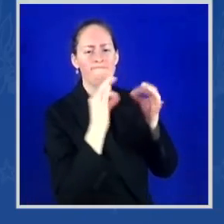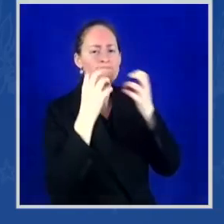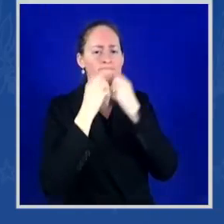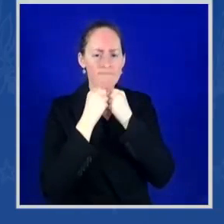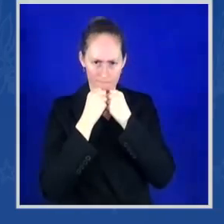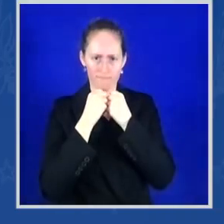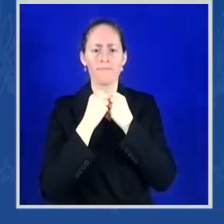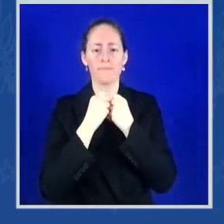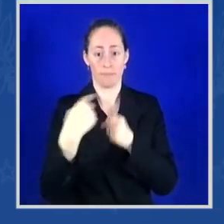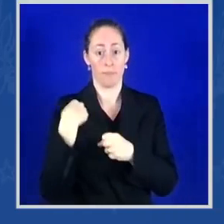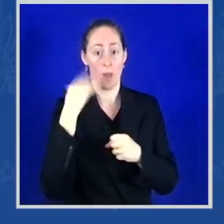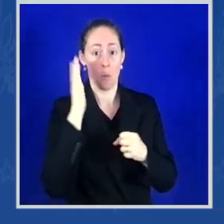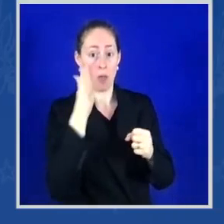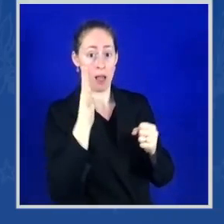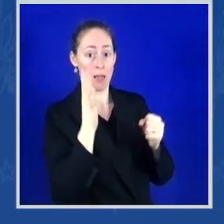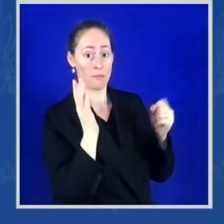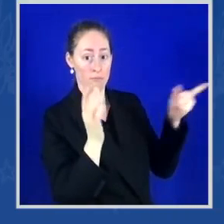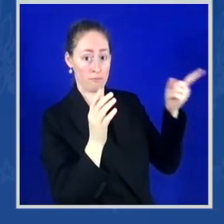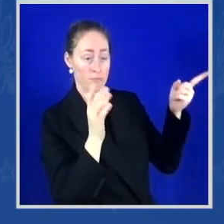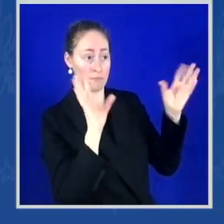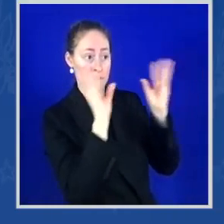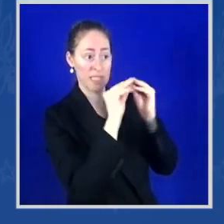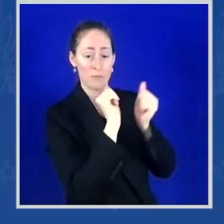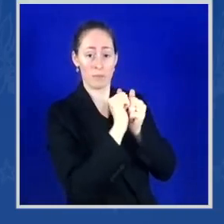it clear that we will not